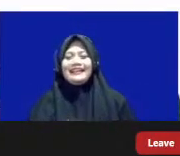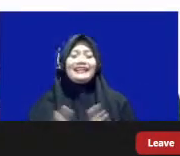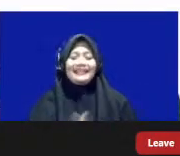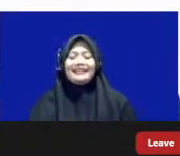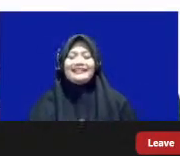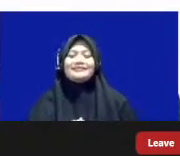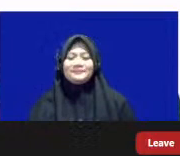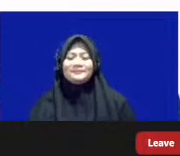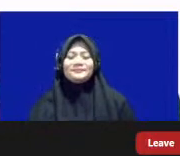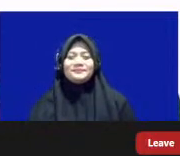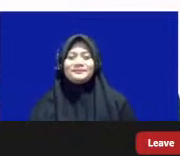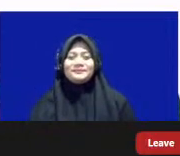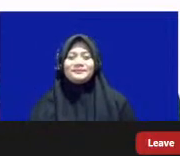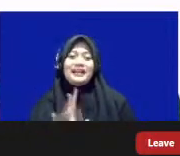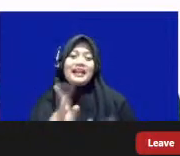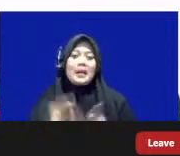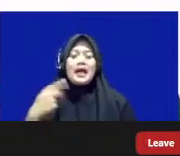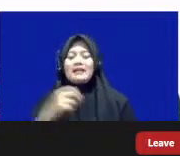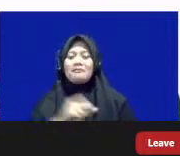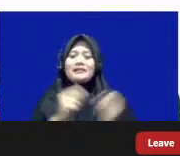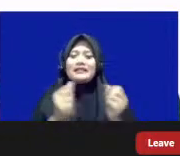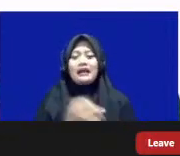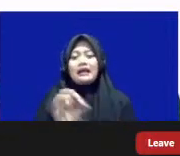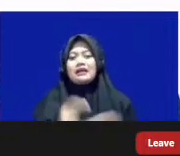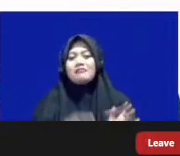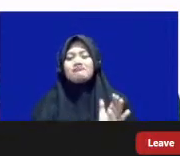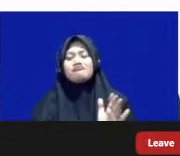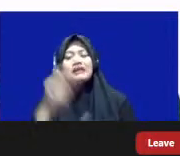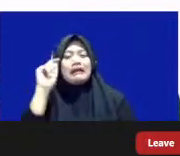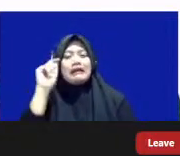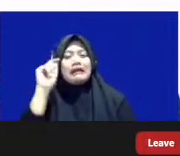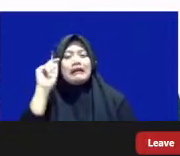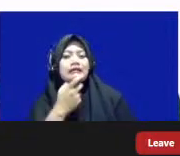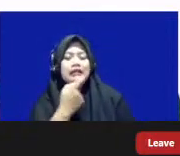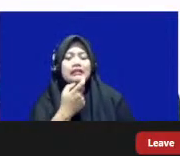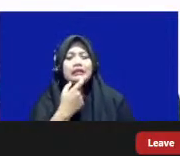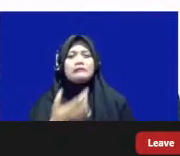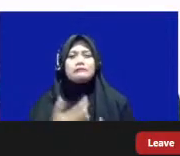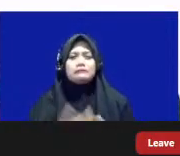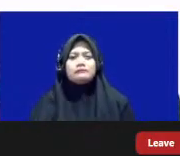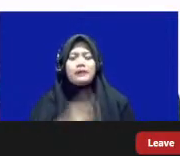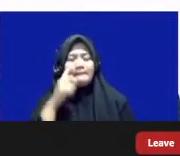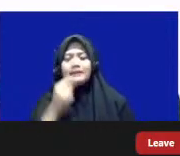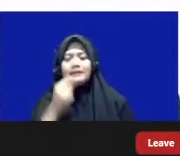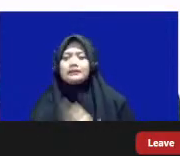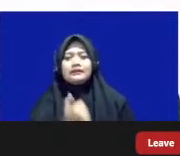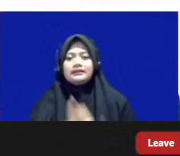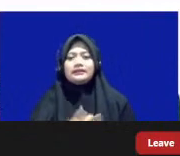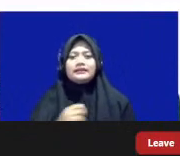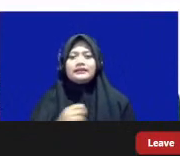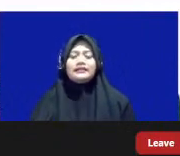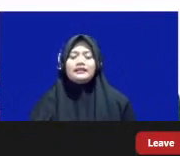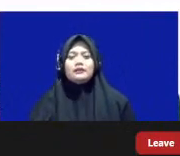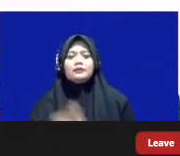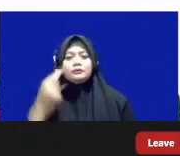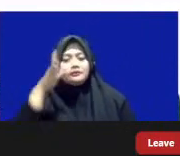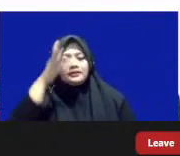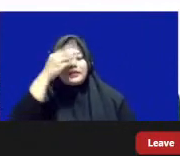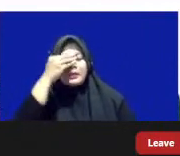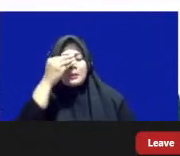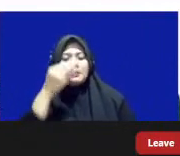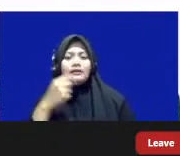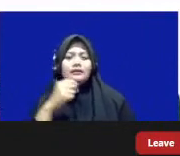also mentioned that the importance on knowing who's doing what and when, about how services and facilities